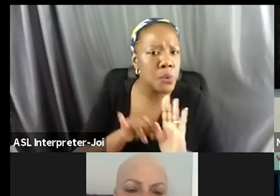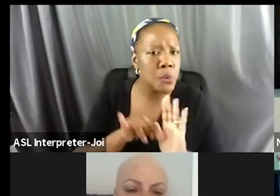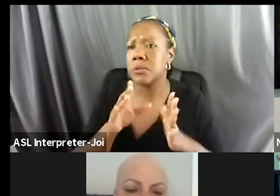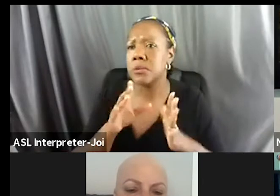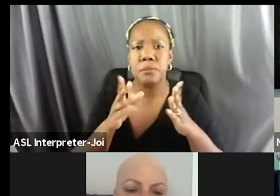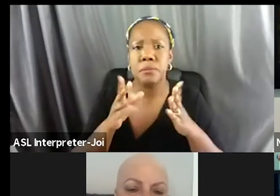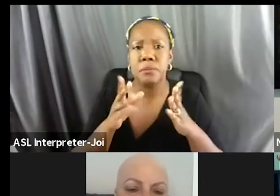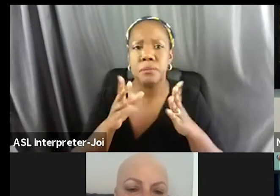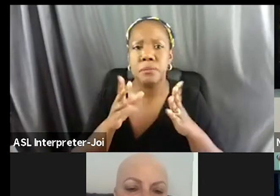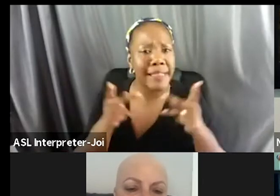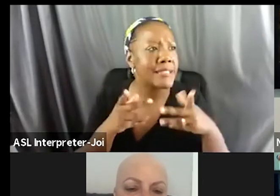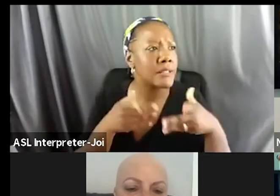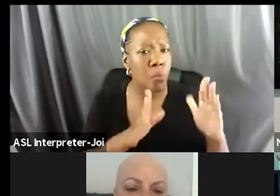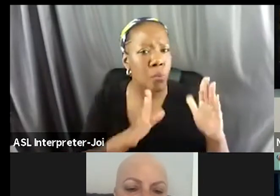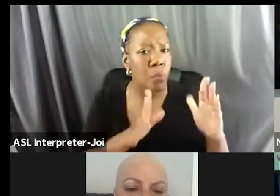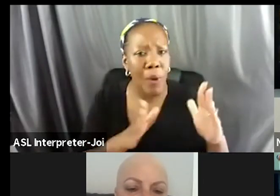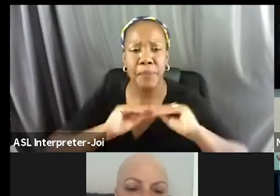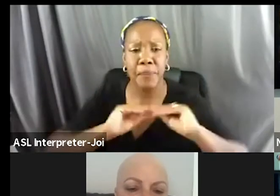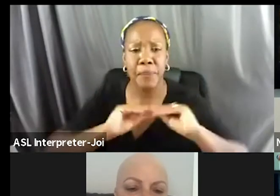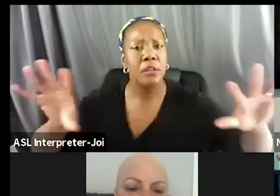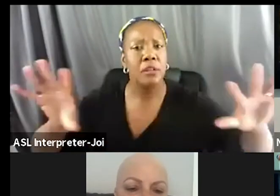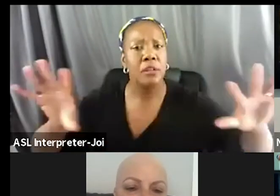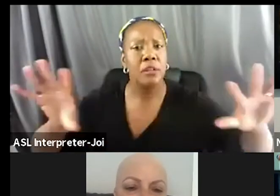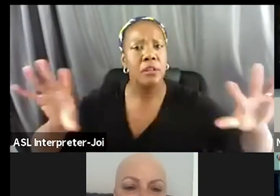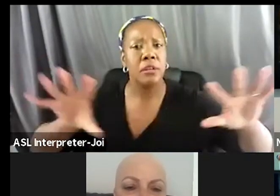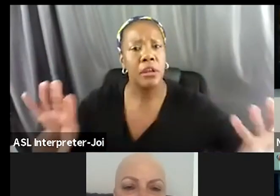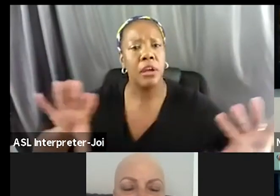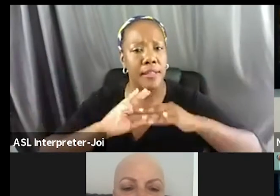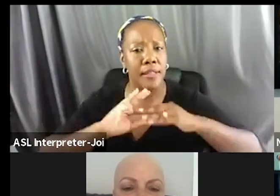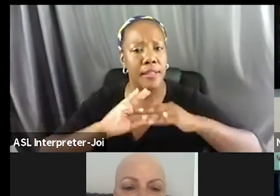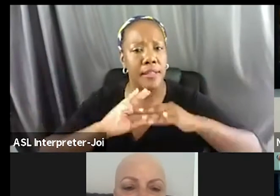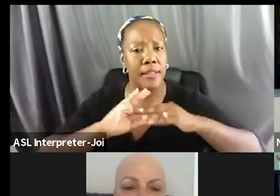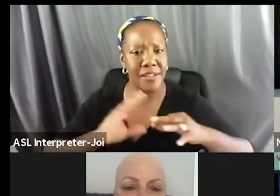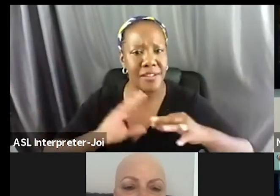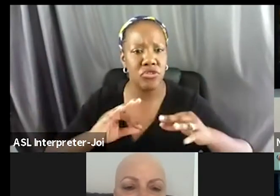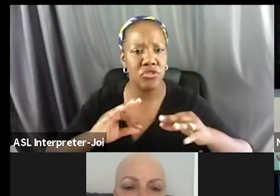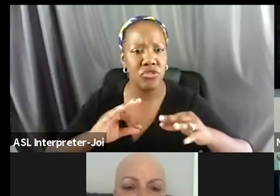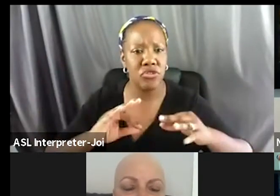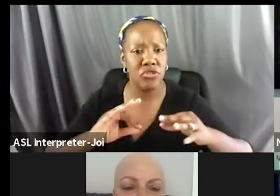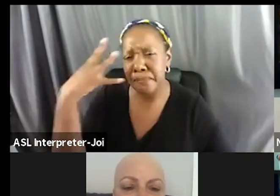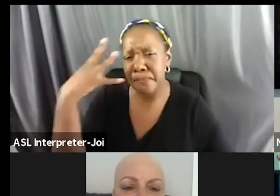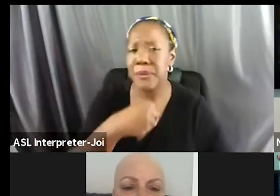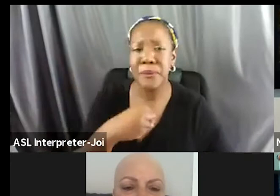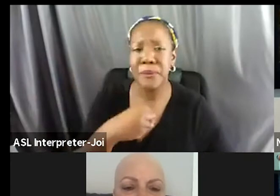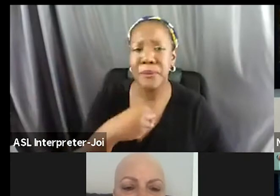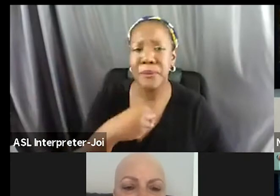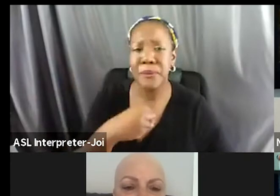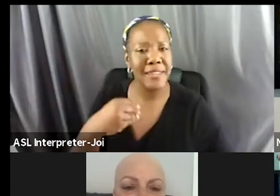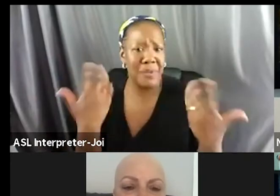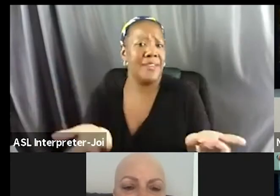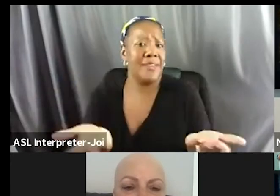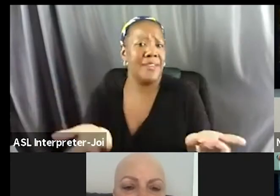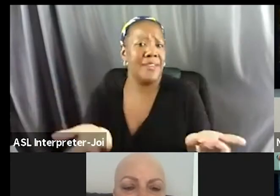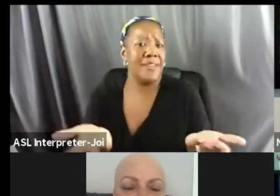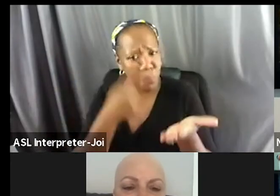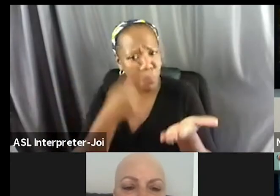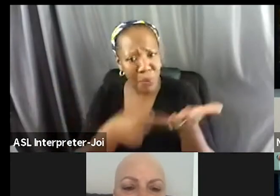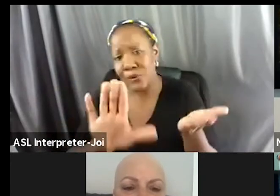can send this message out, a message of, you know, beauty is what it is, you know, it's what you believe it is.